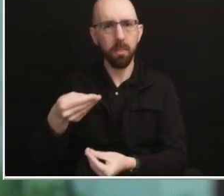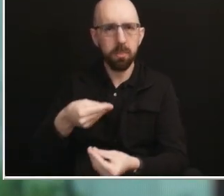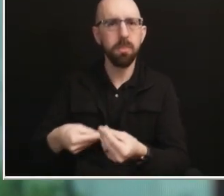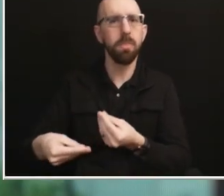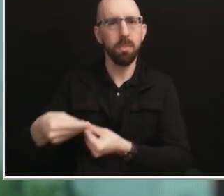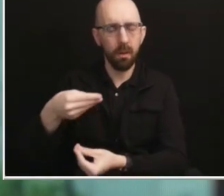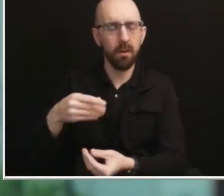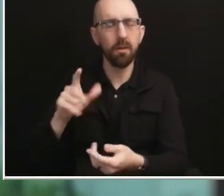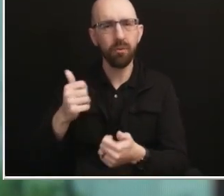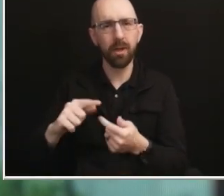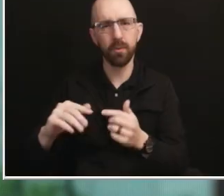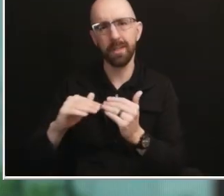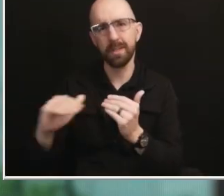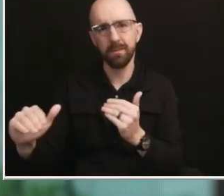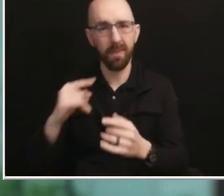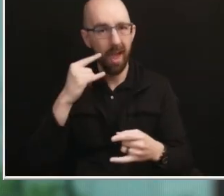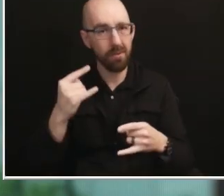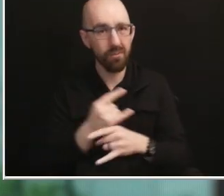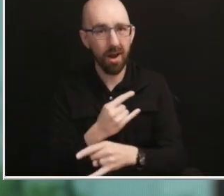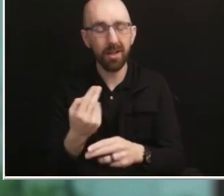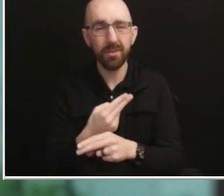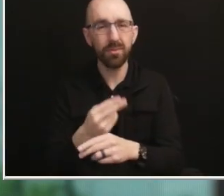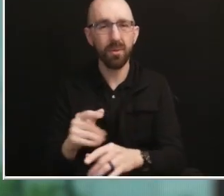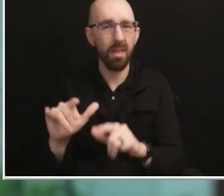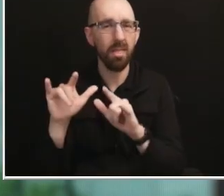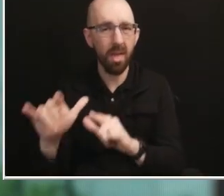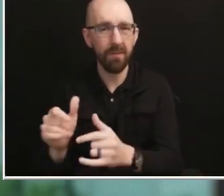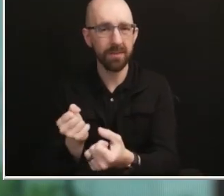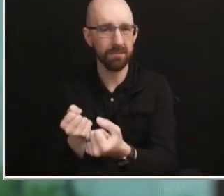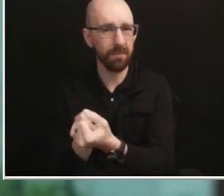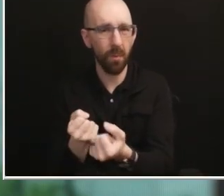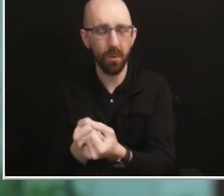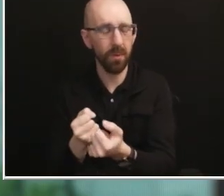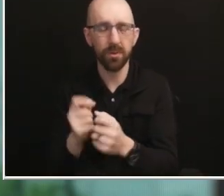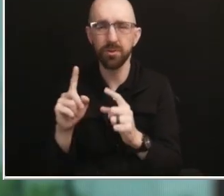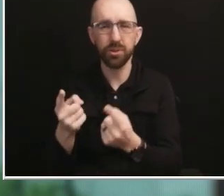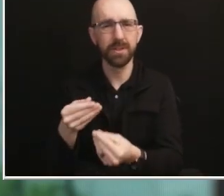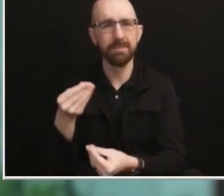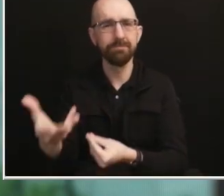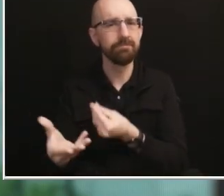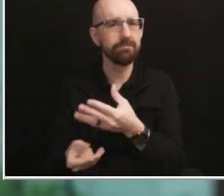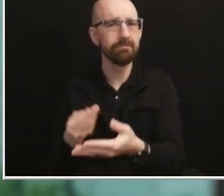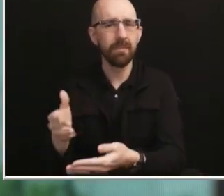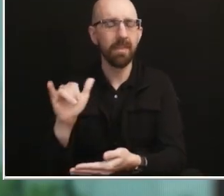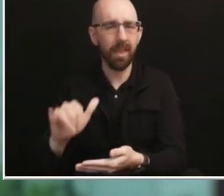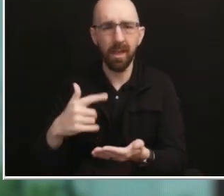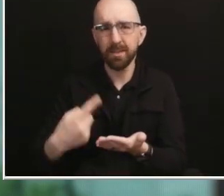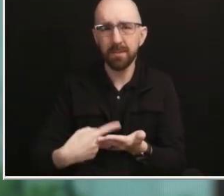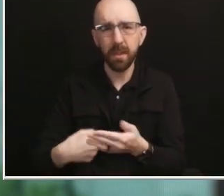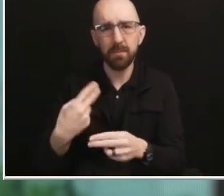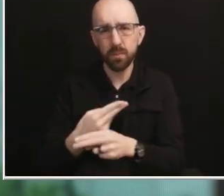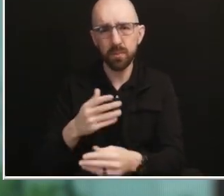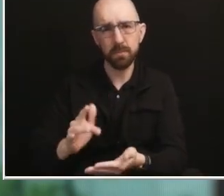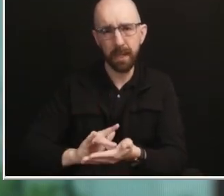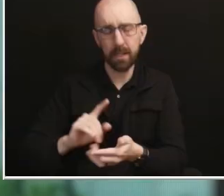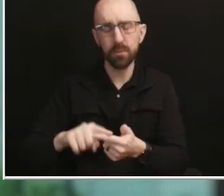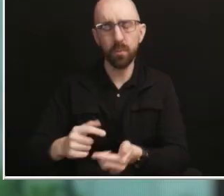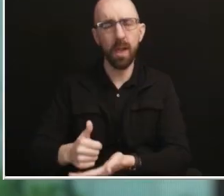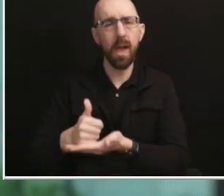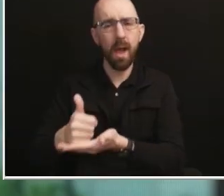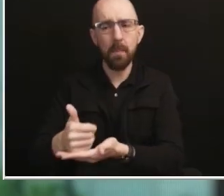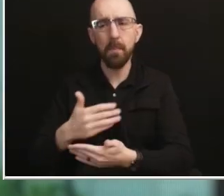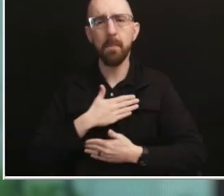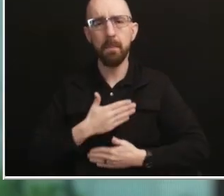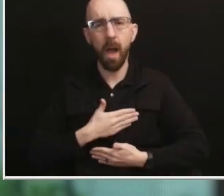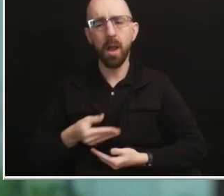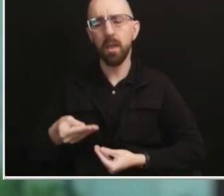And ironically, you treat it with love and support. So just support these patients. Sometimes you use some medications to kind of help with heart failure. We do